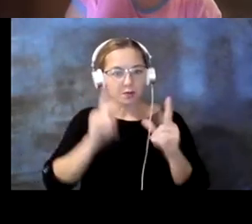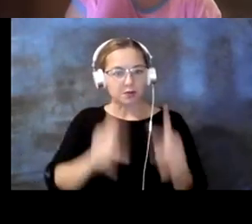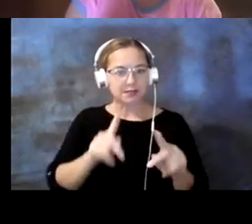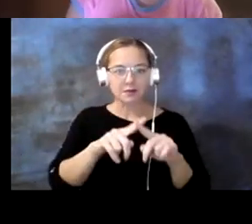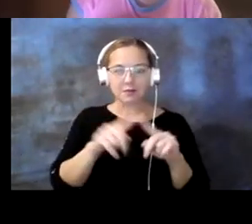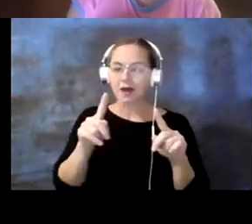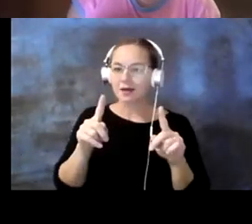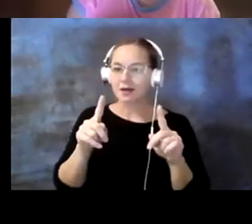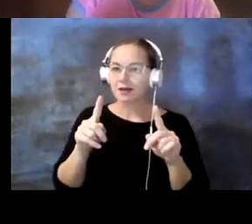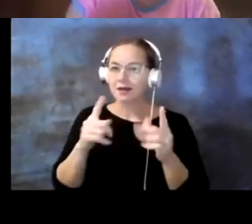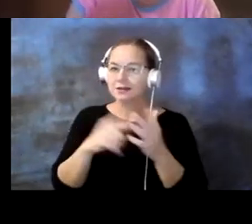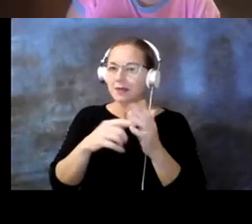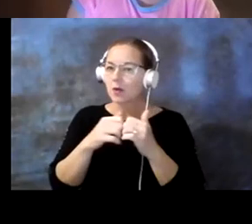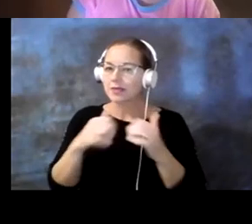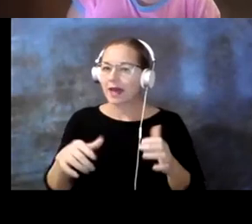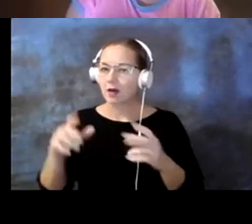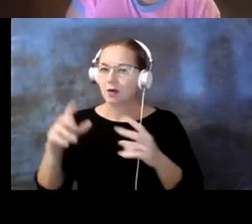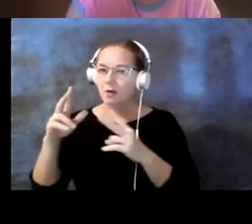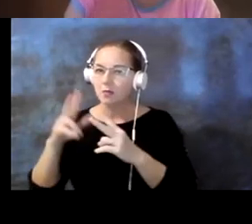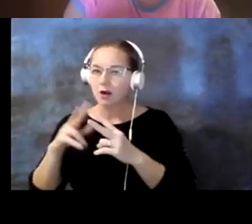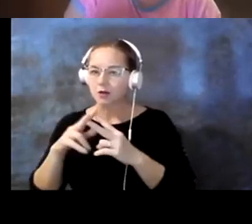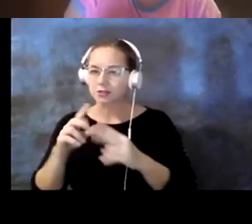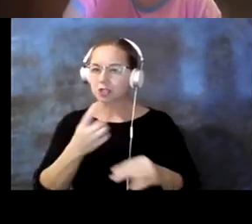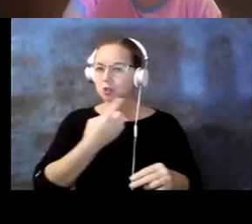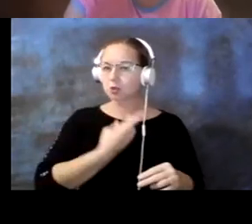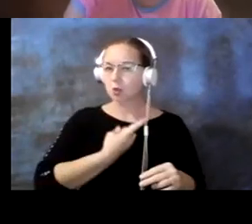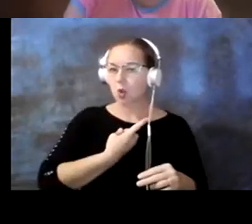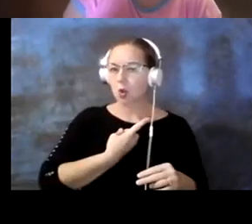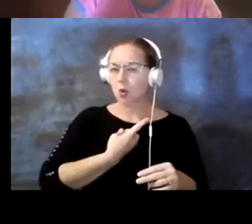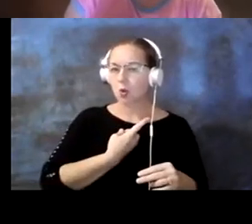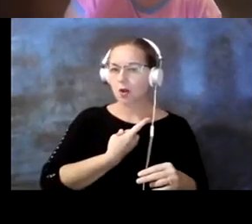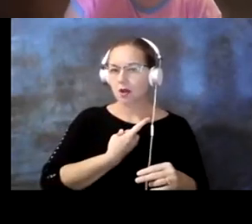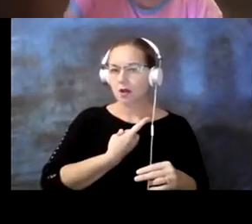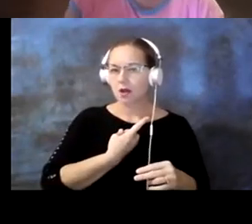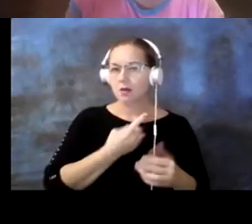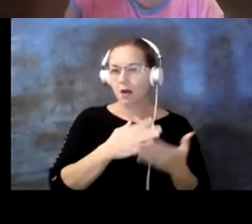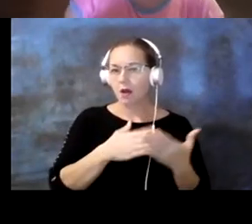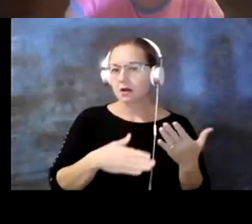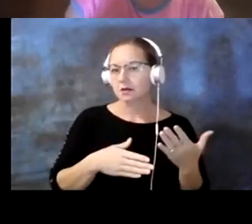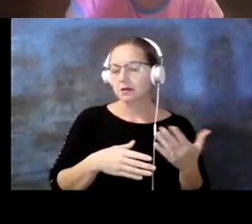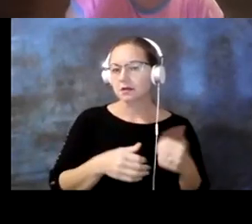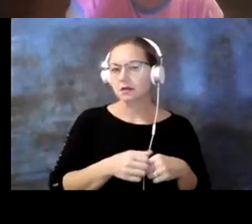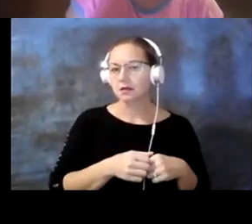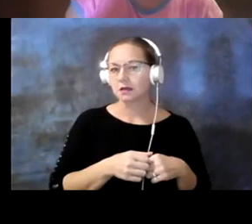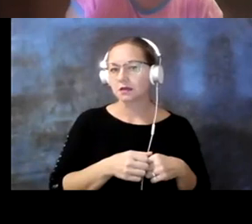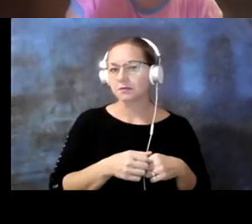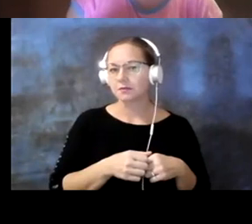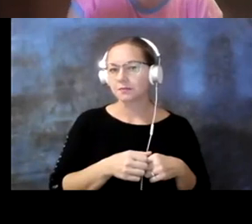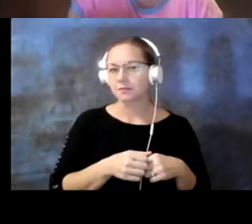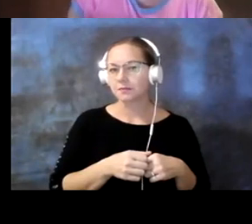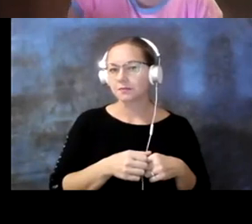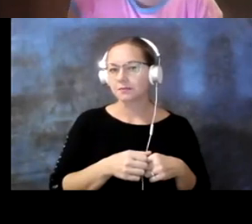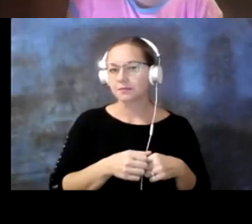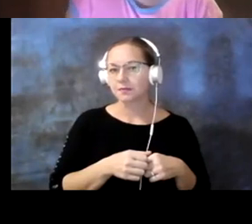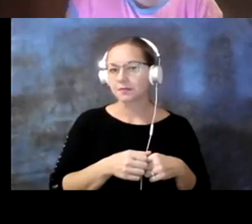you also talked about like the solo, like that's like making sure that you're